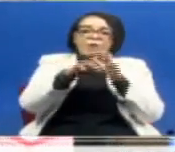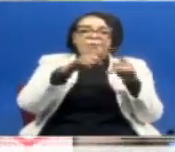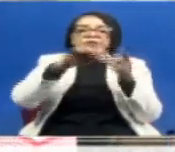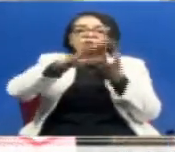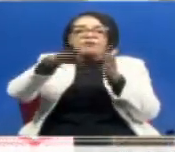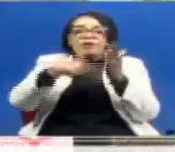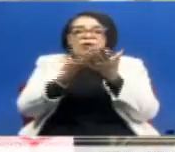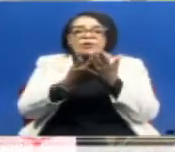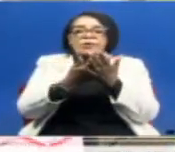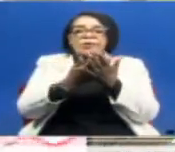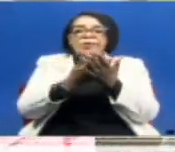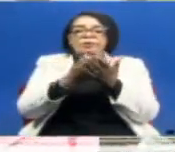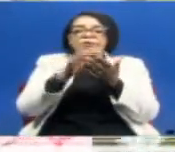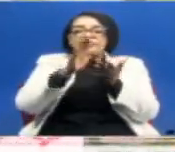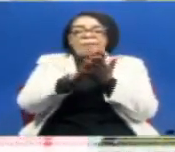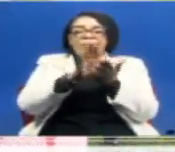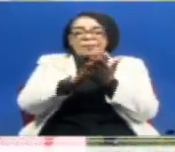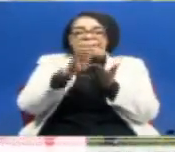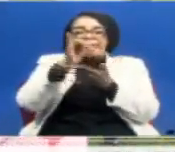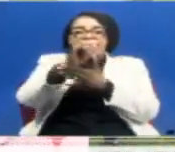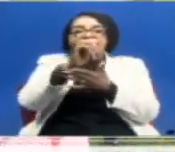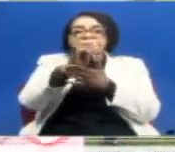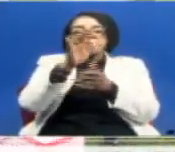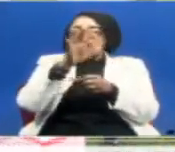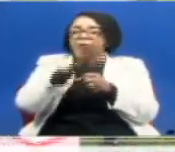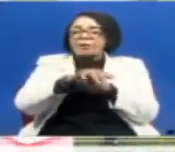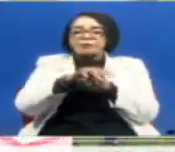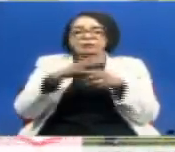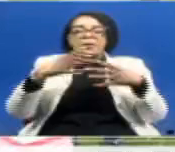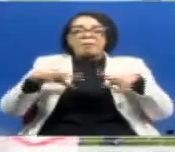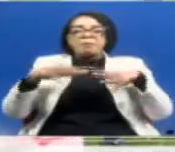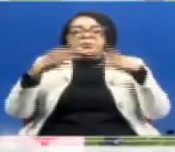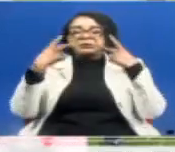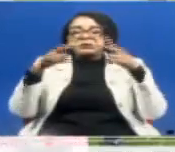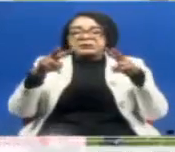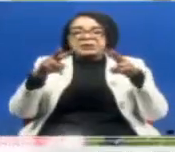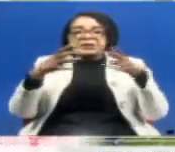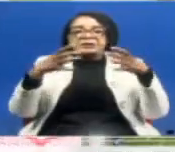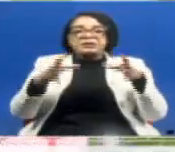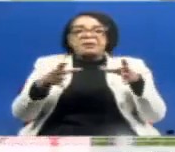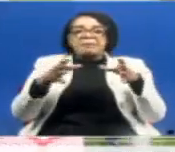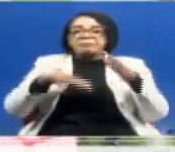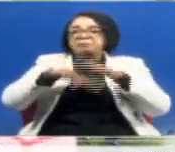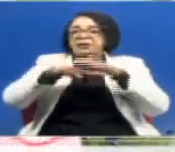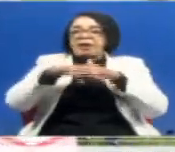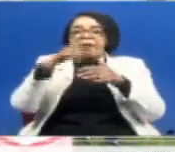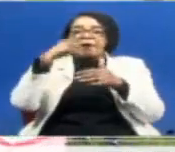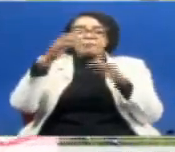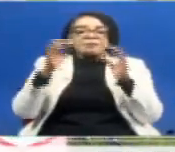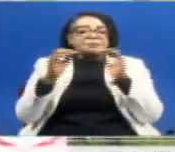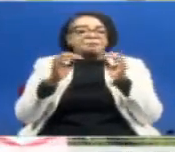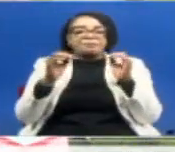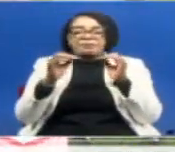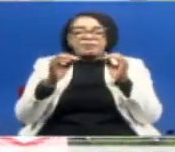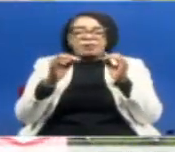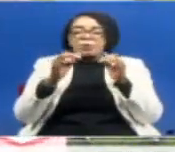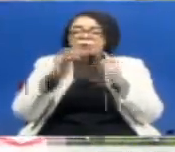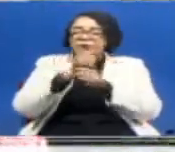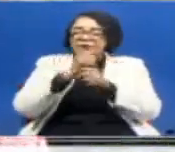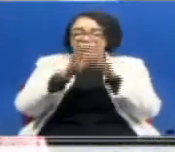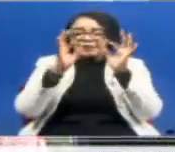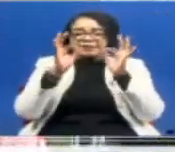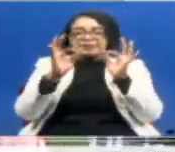was retaining this tournament at home. I mean, a lot of guys haven't seen this team playing at home, and I think they did a fantastic job over the